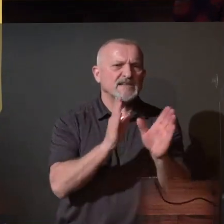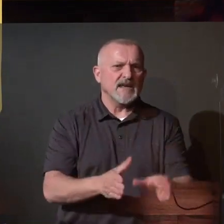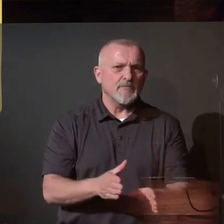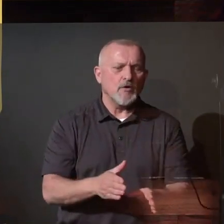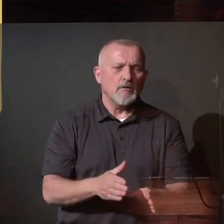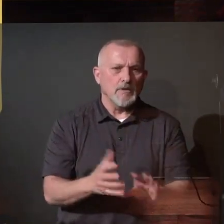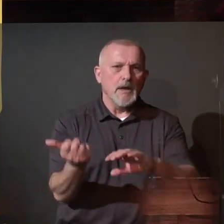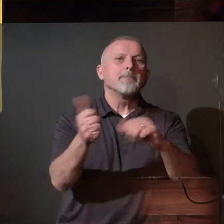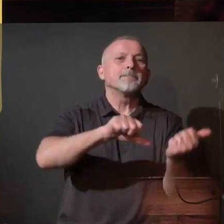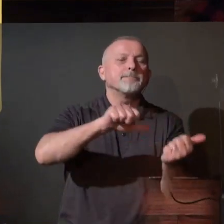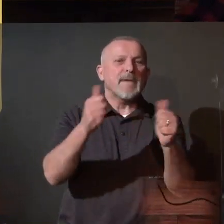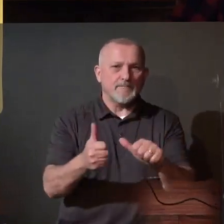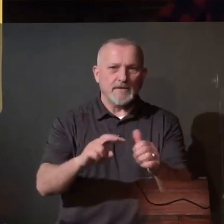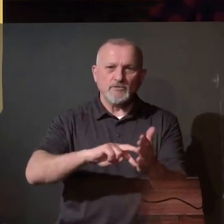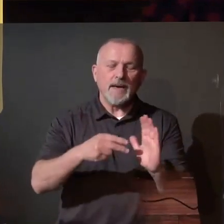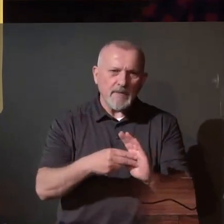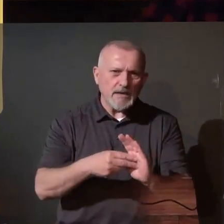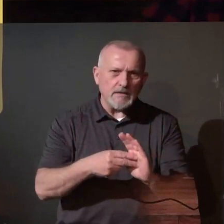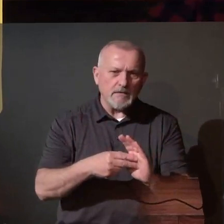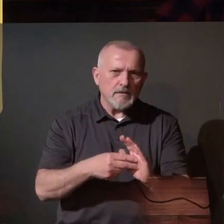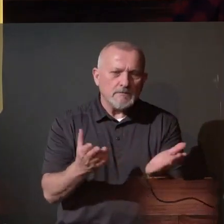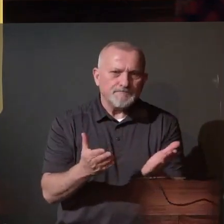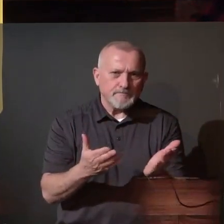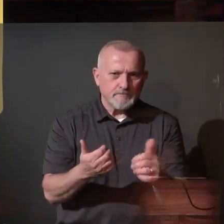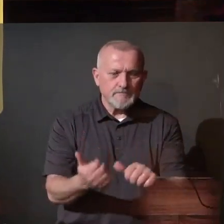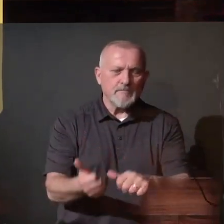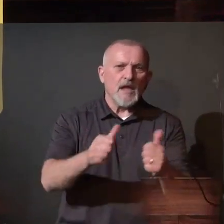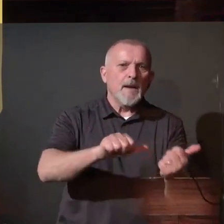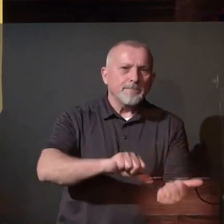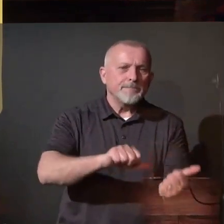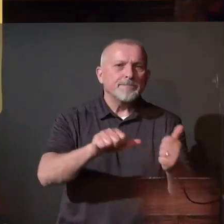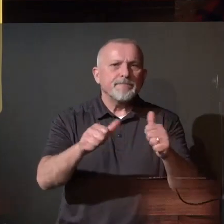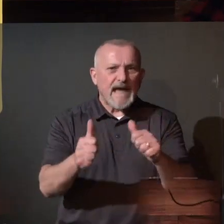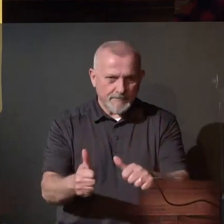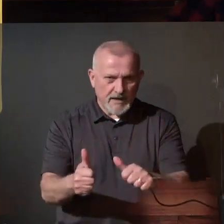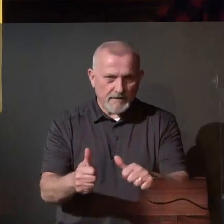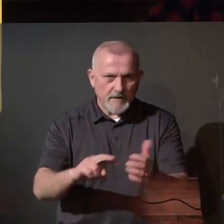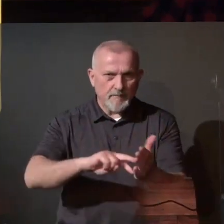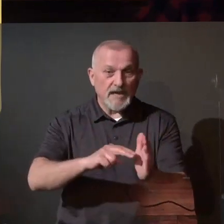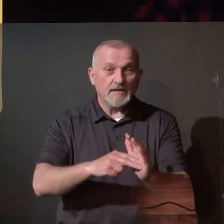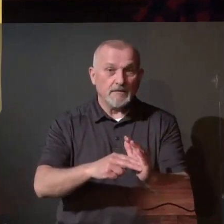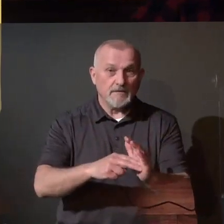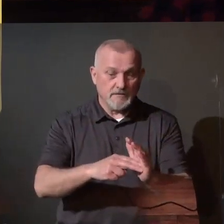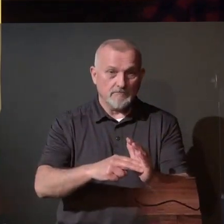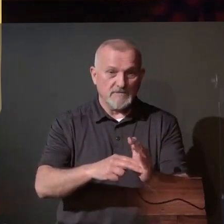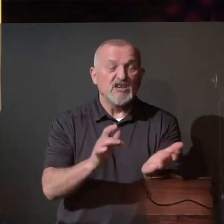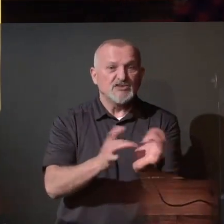Baptizing. What does that mean, Sam? Baptizing has a greater emphasis right here. He says, you're already